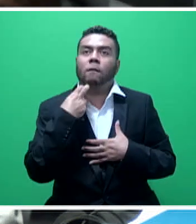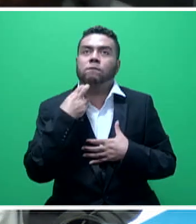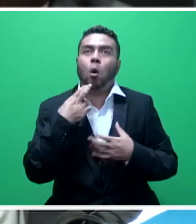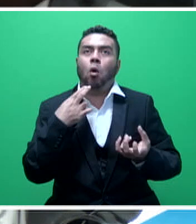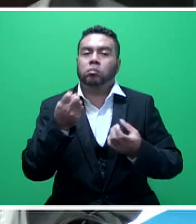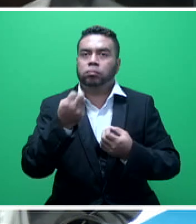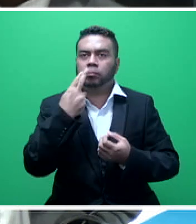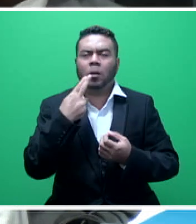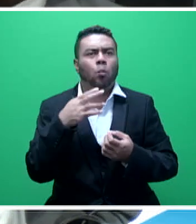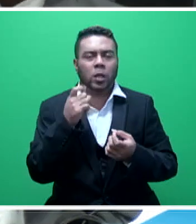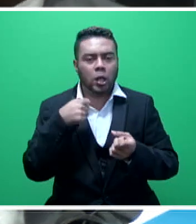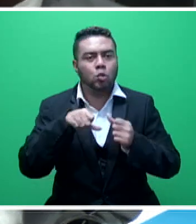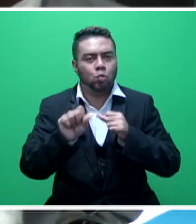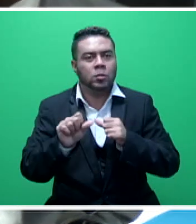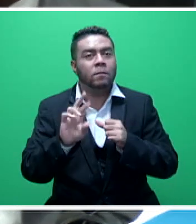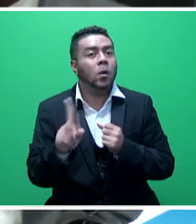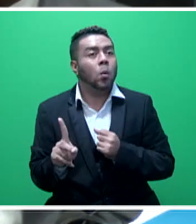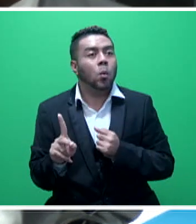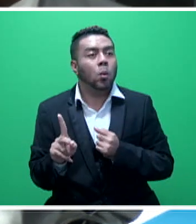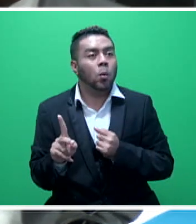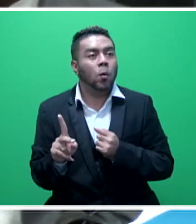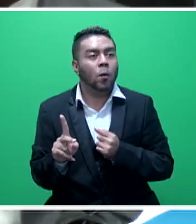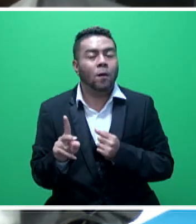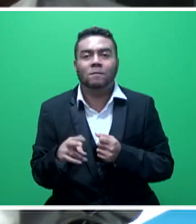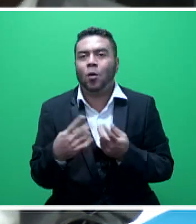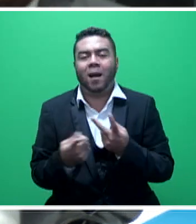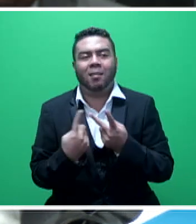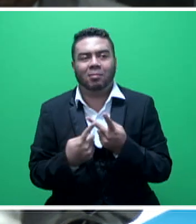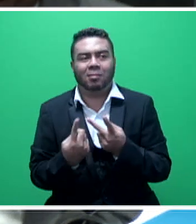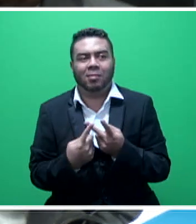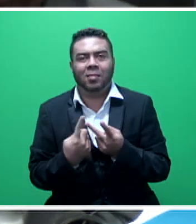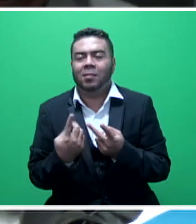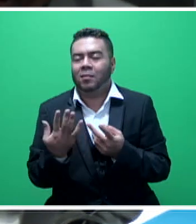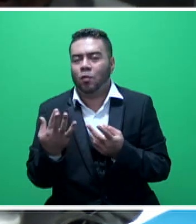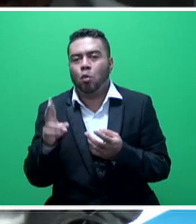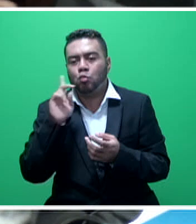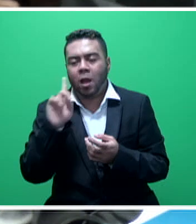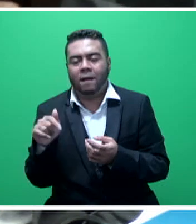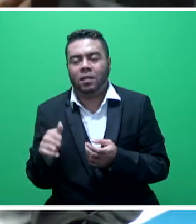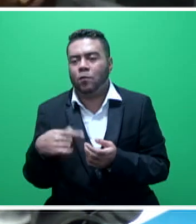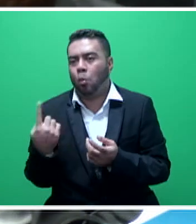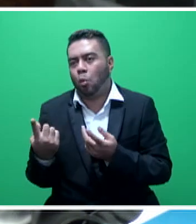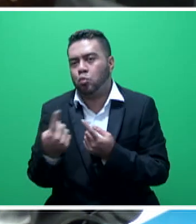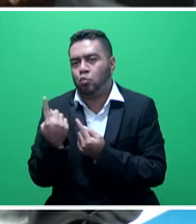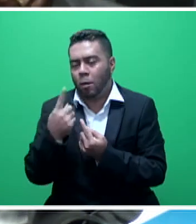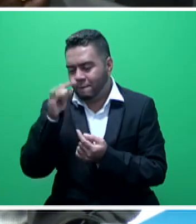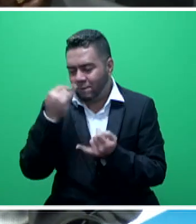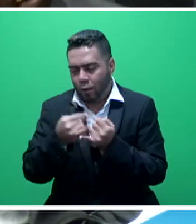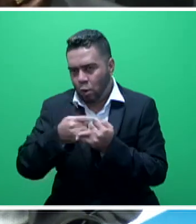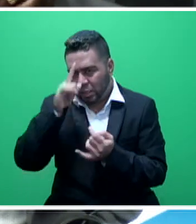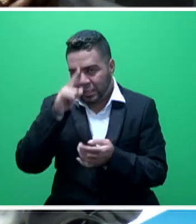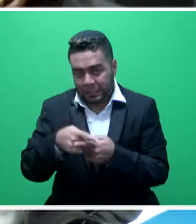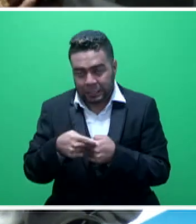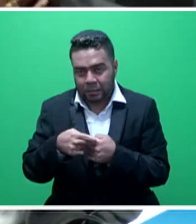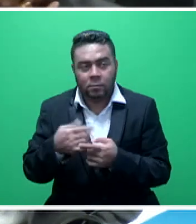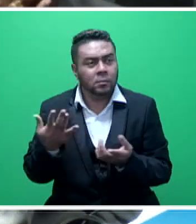they are not needed, they can be then used for our normative functions in looking after those who are very sick. Honourable Speaker, we